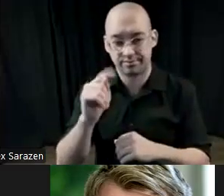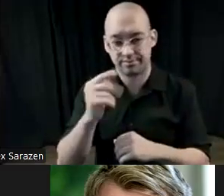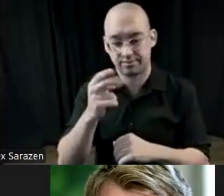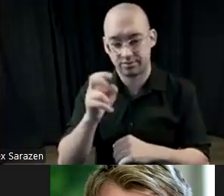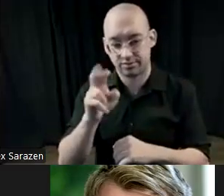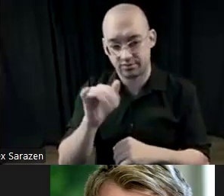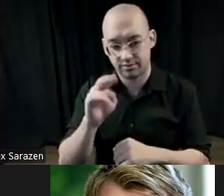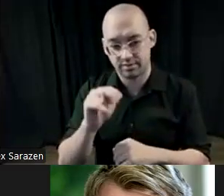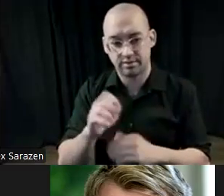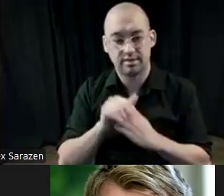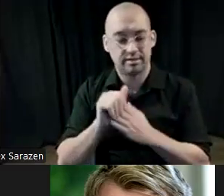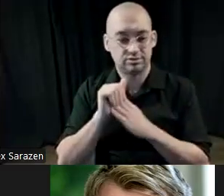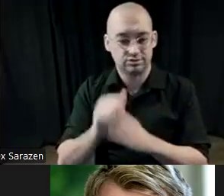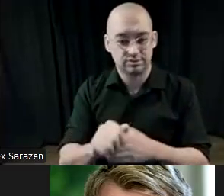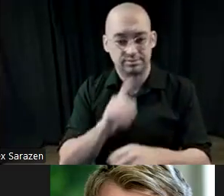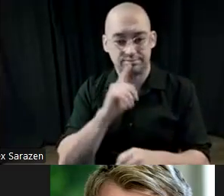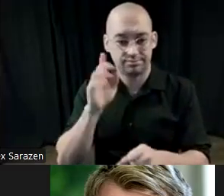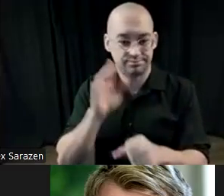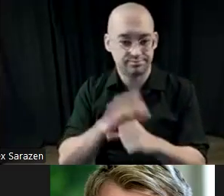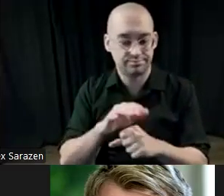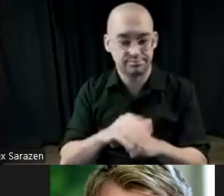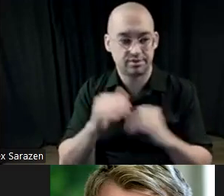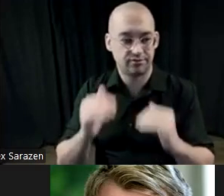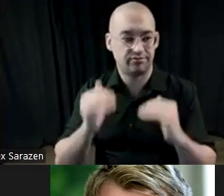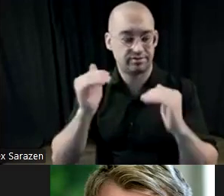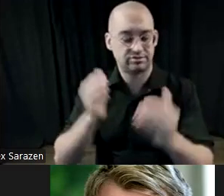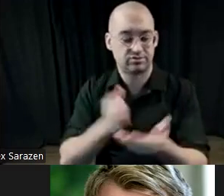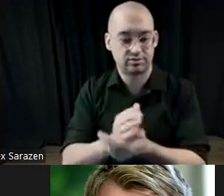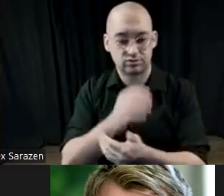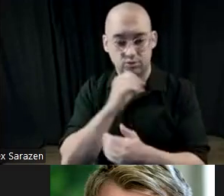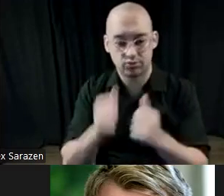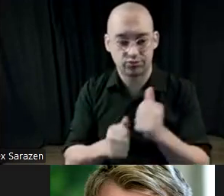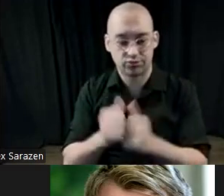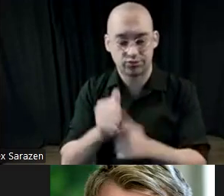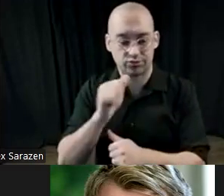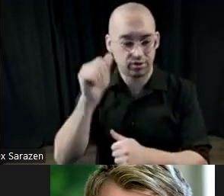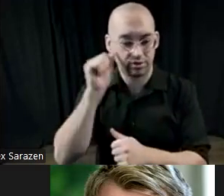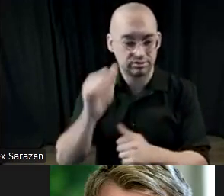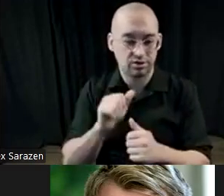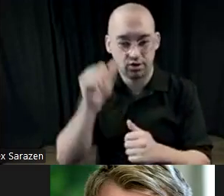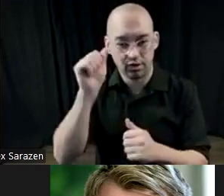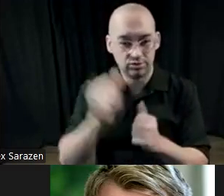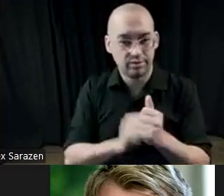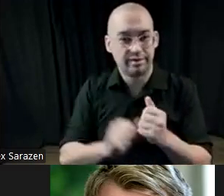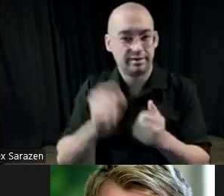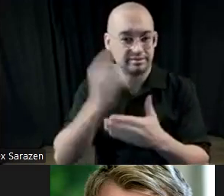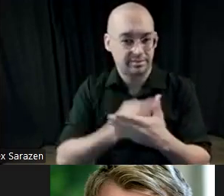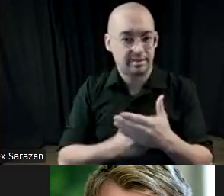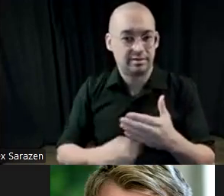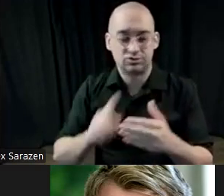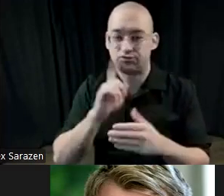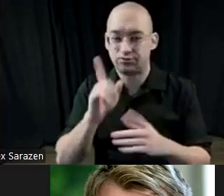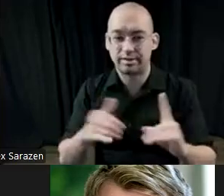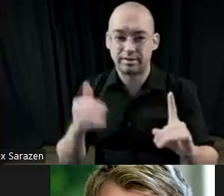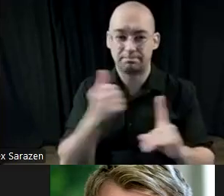and commitment to advancing the rights of older adults and adults with disabilities have really significantly impacted this committee